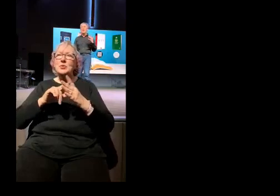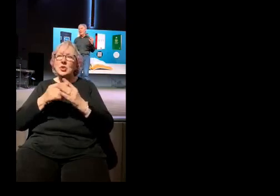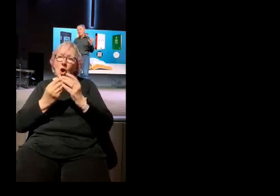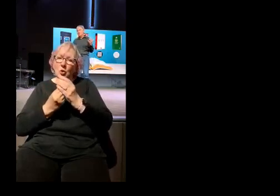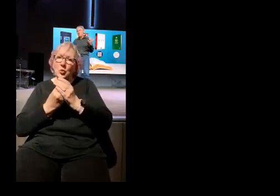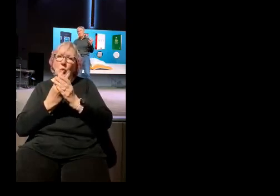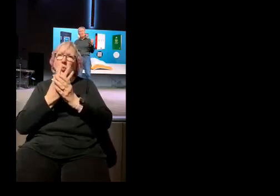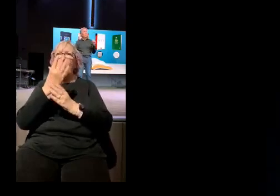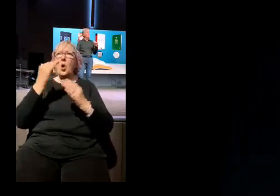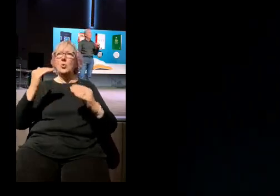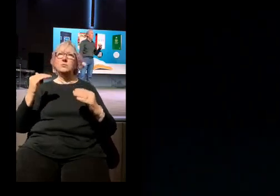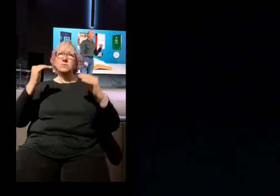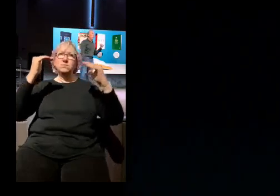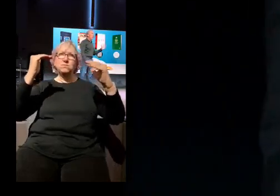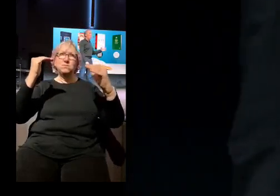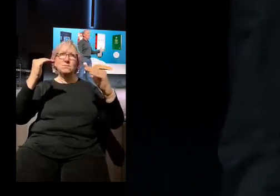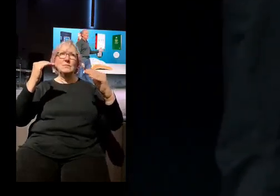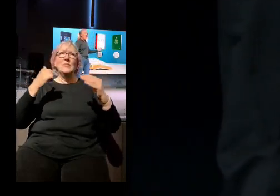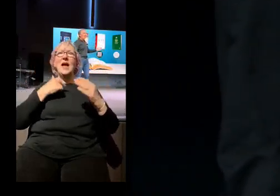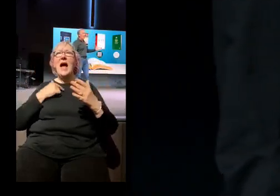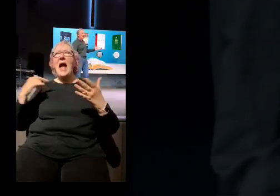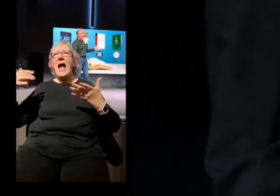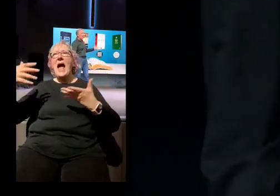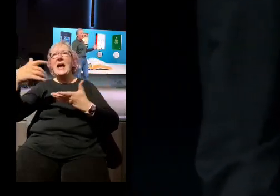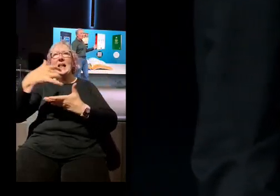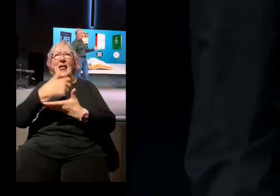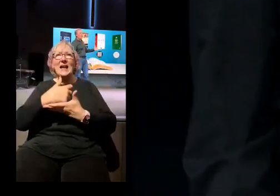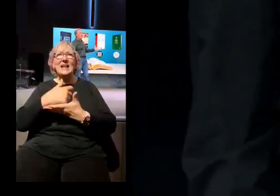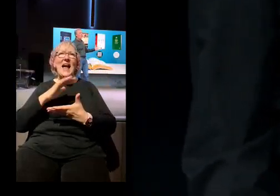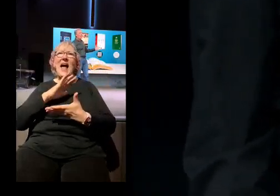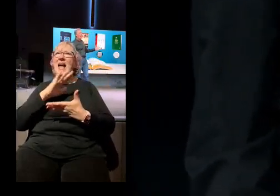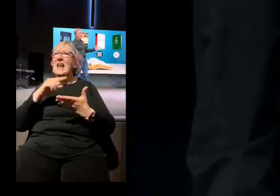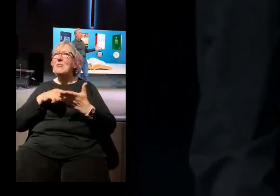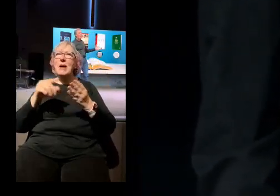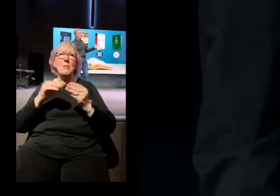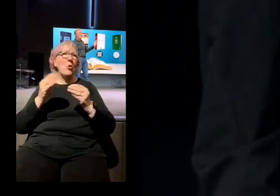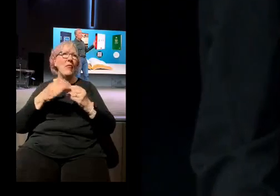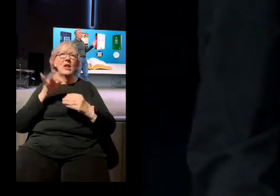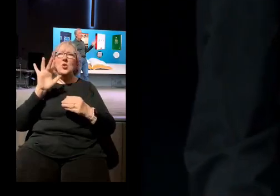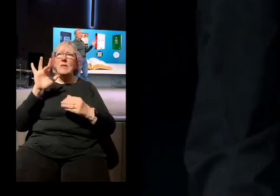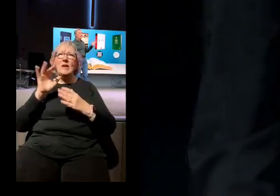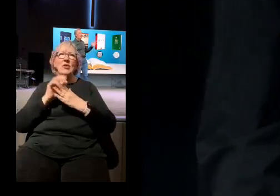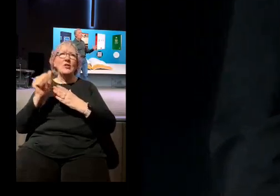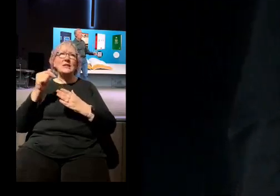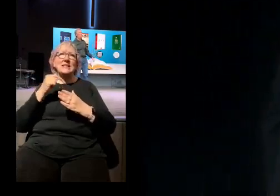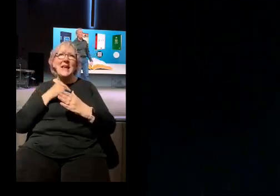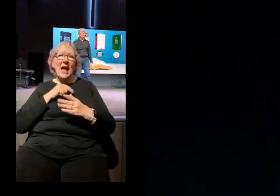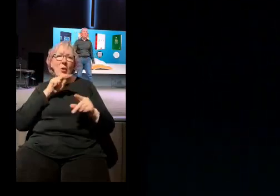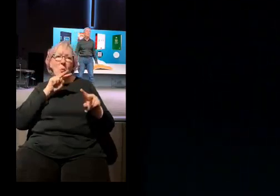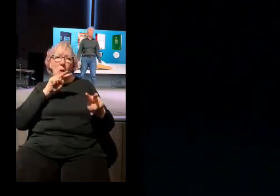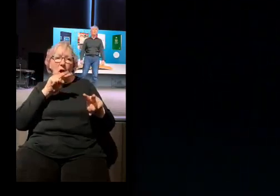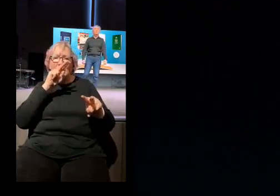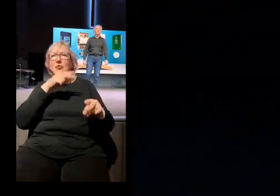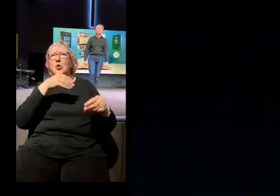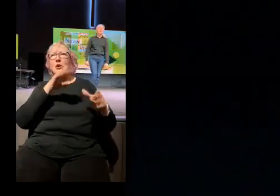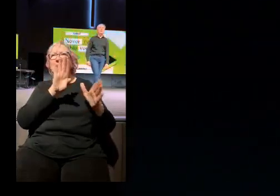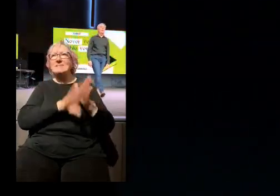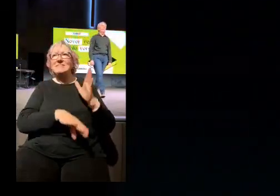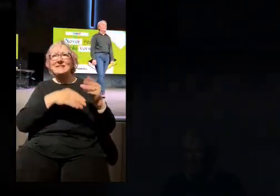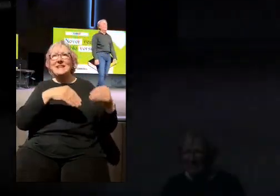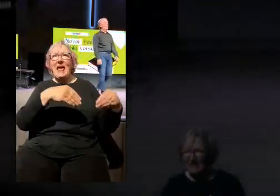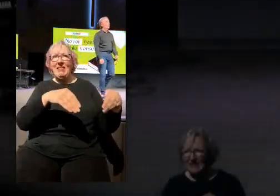them. I never pay more than $25 because I catch them on sale. So they're on an average of $25,